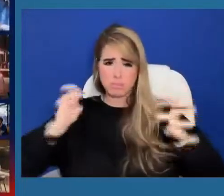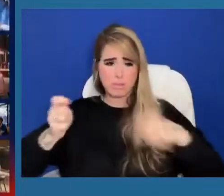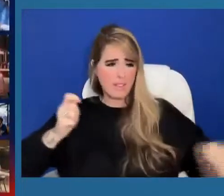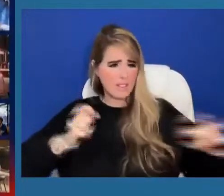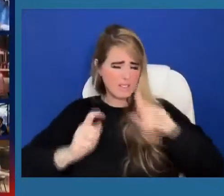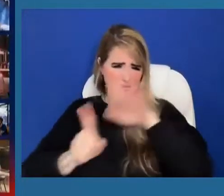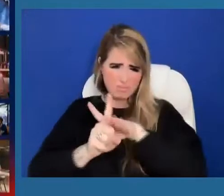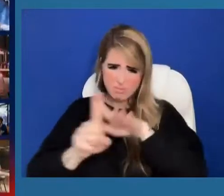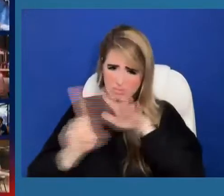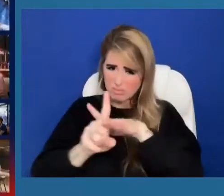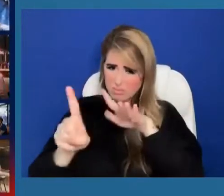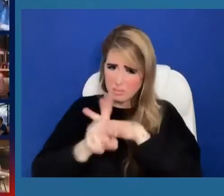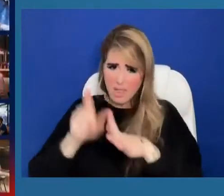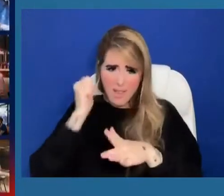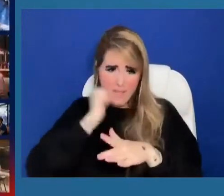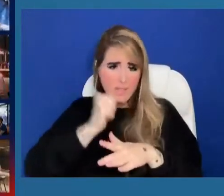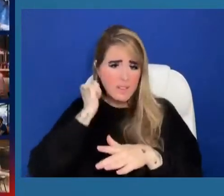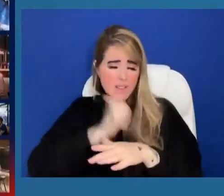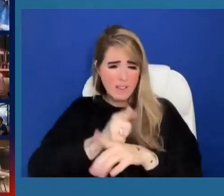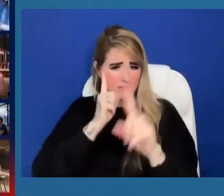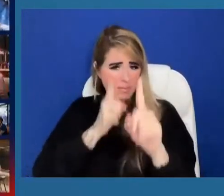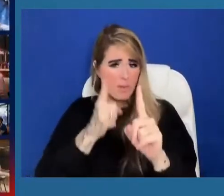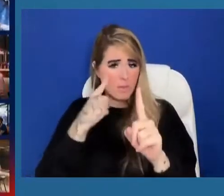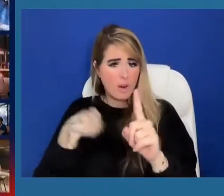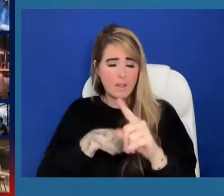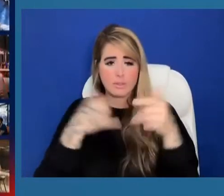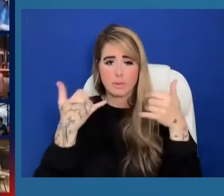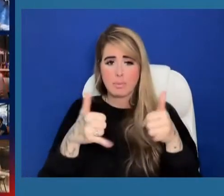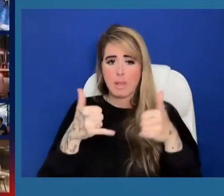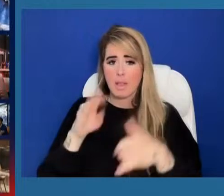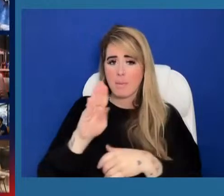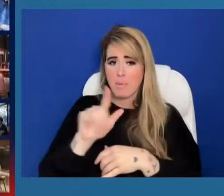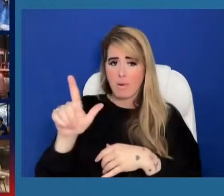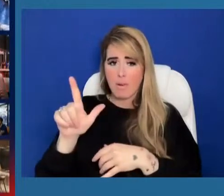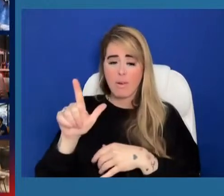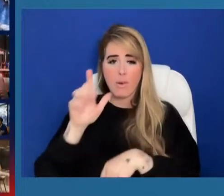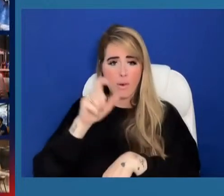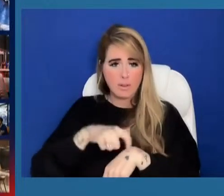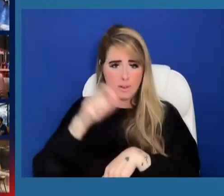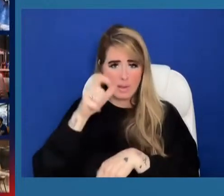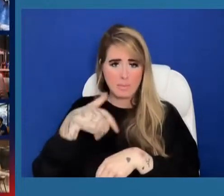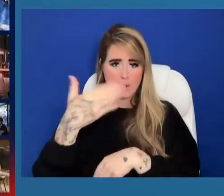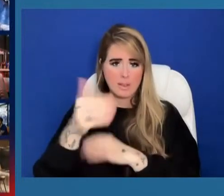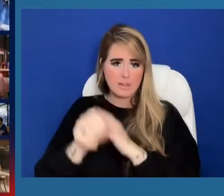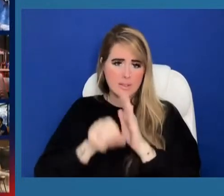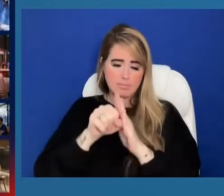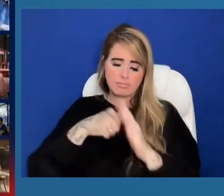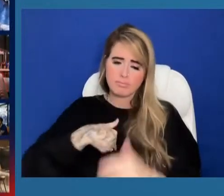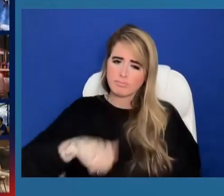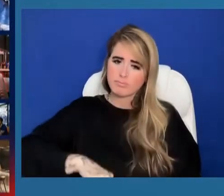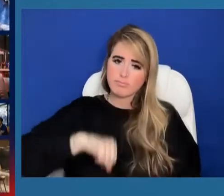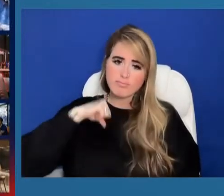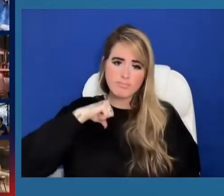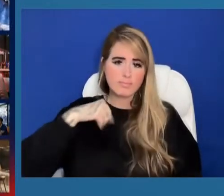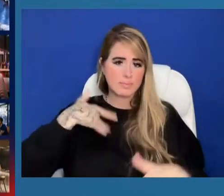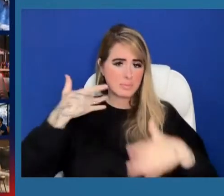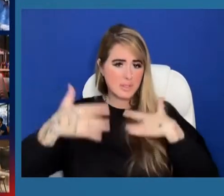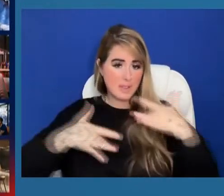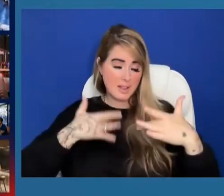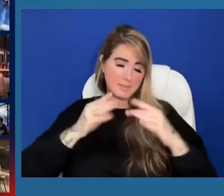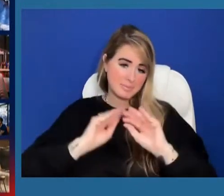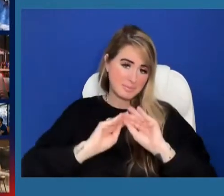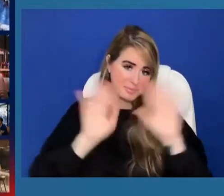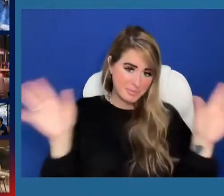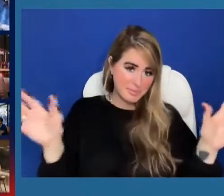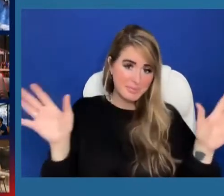after day so we could play ball on time next season. So I'm so proud. I'm a little excited, as you can tell.